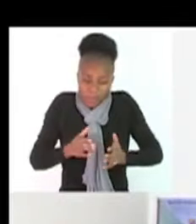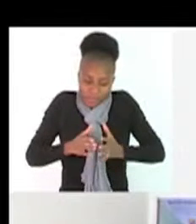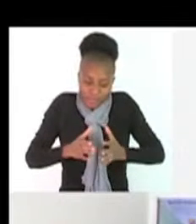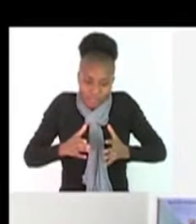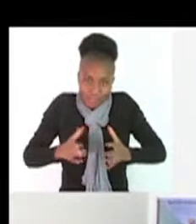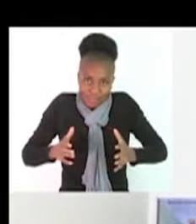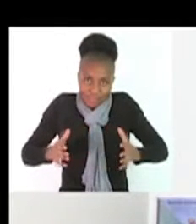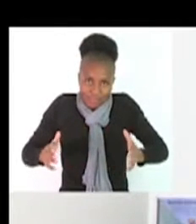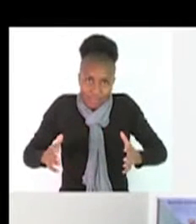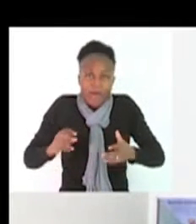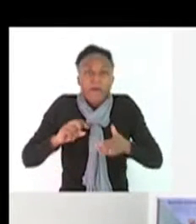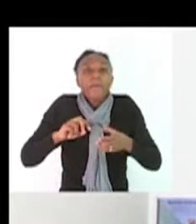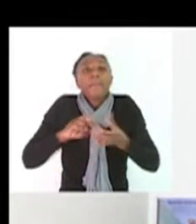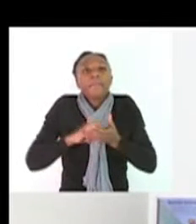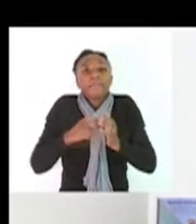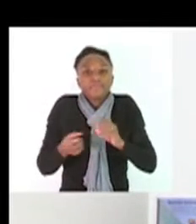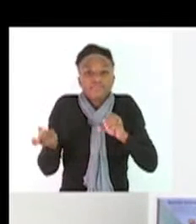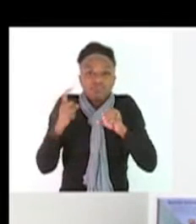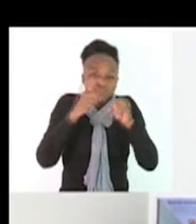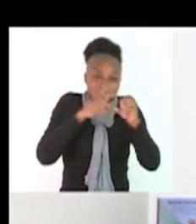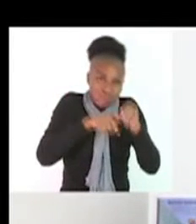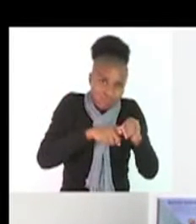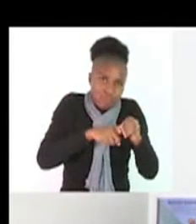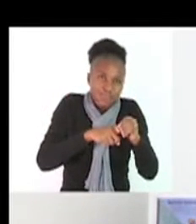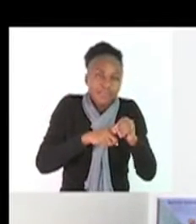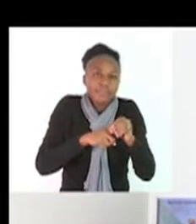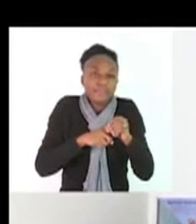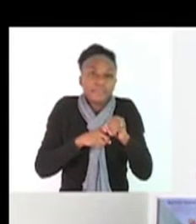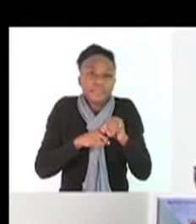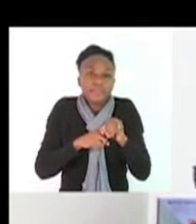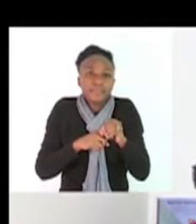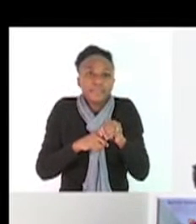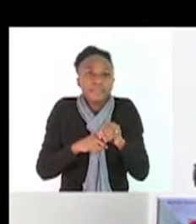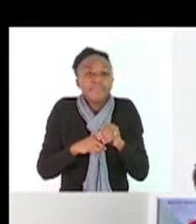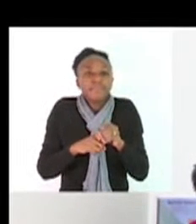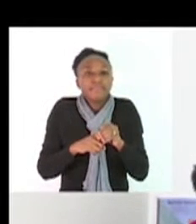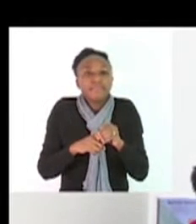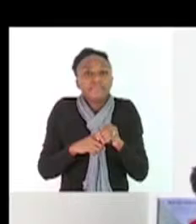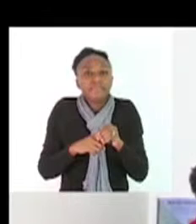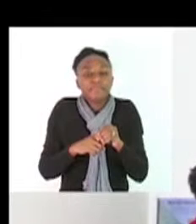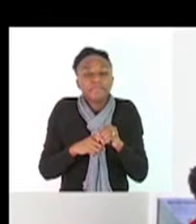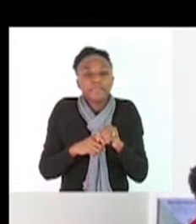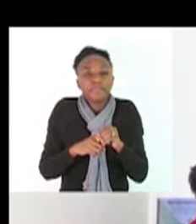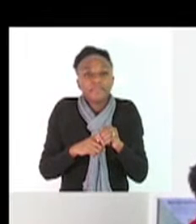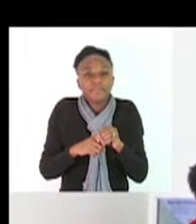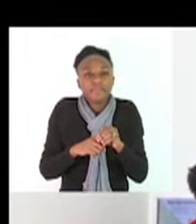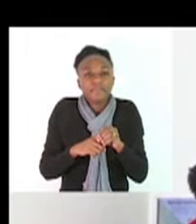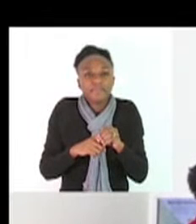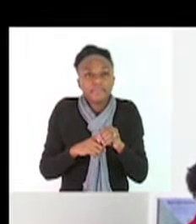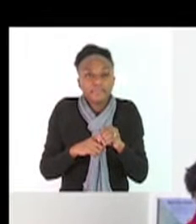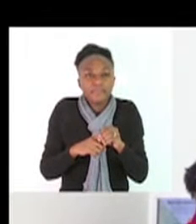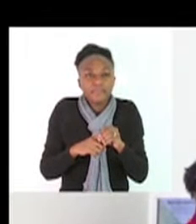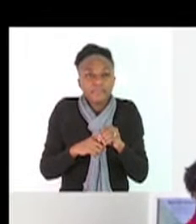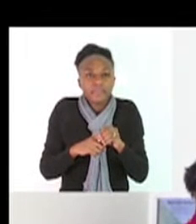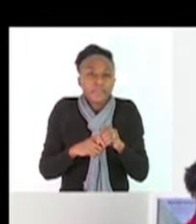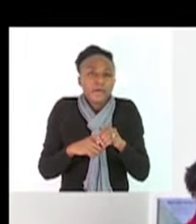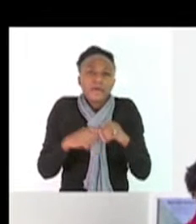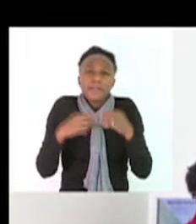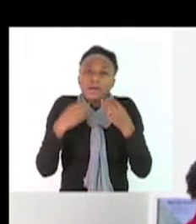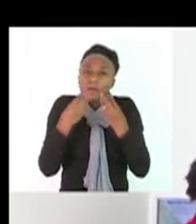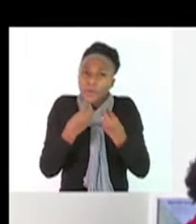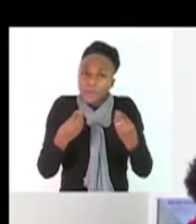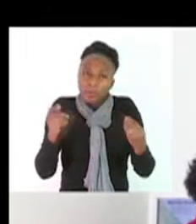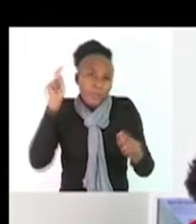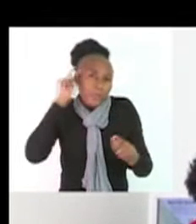what fertilization means. Now, why should teenage